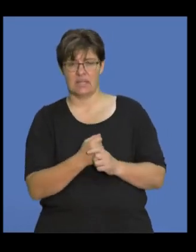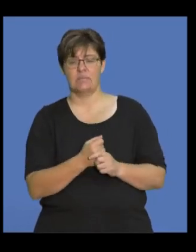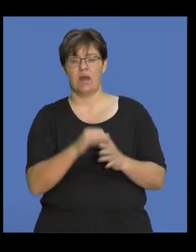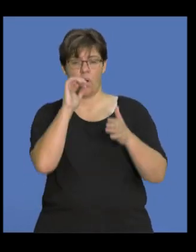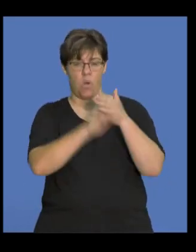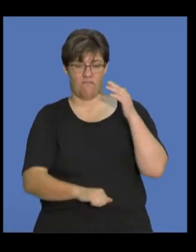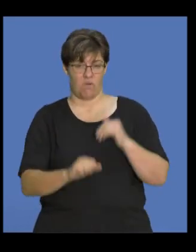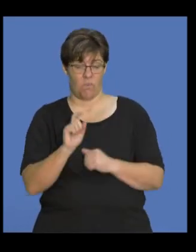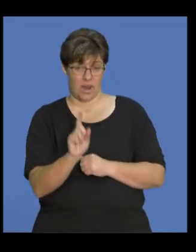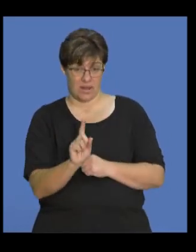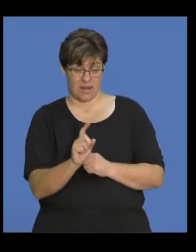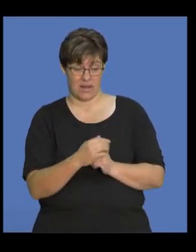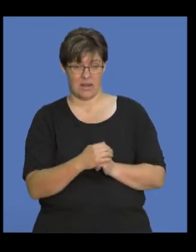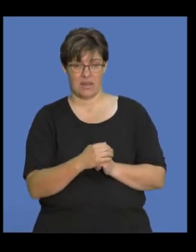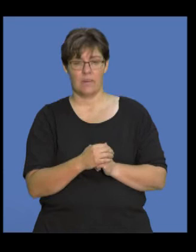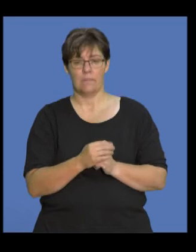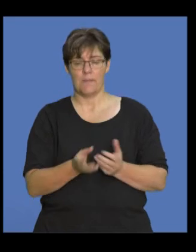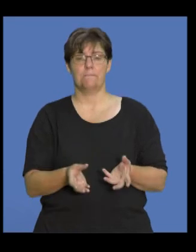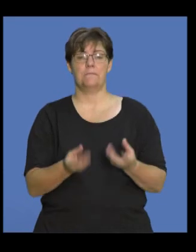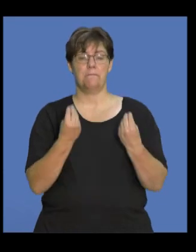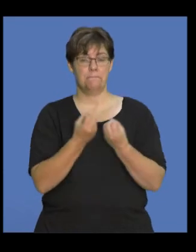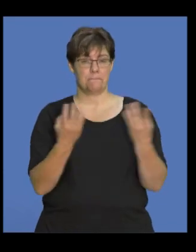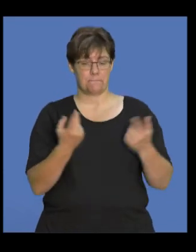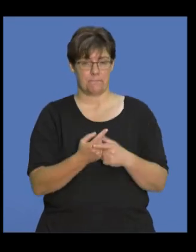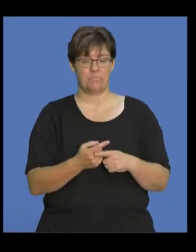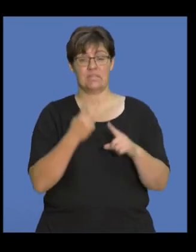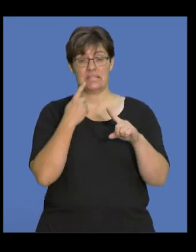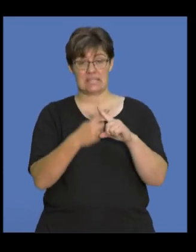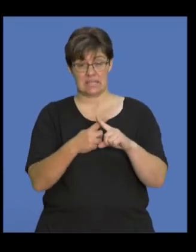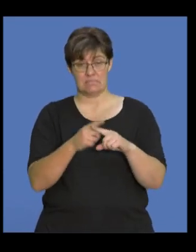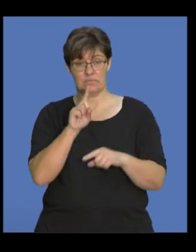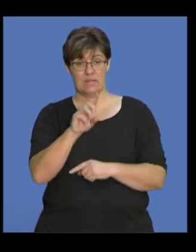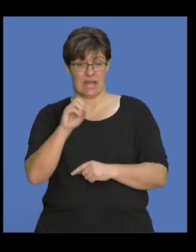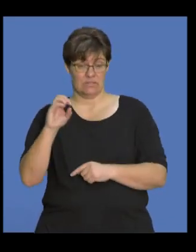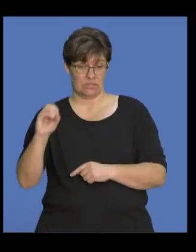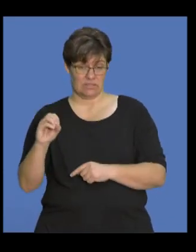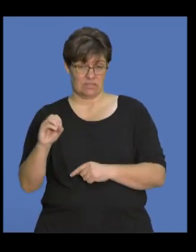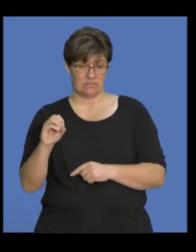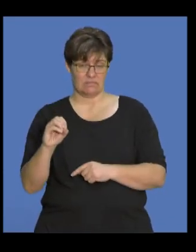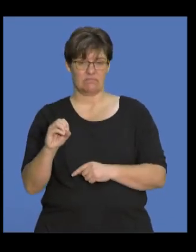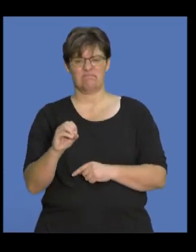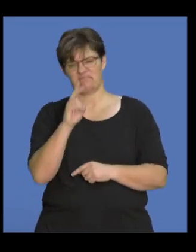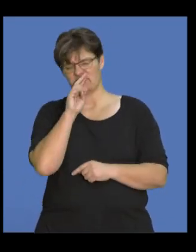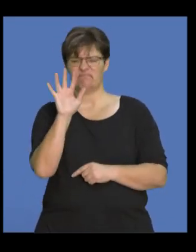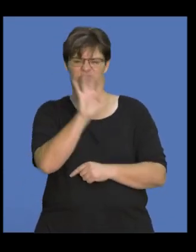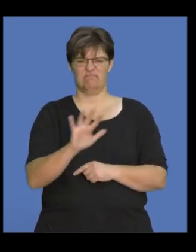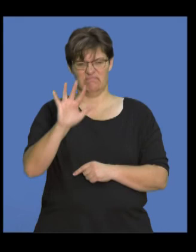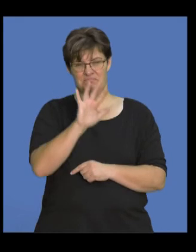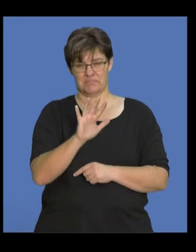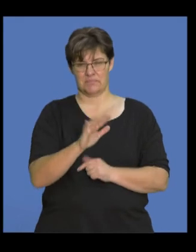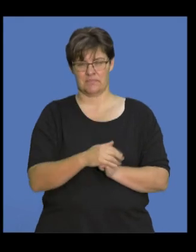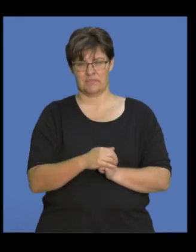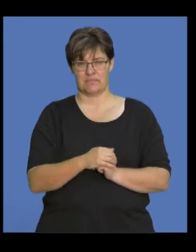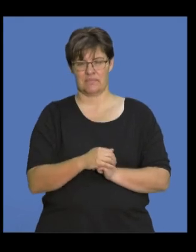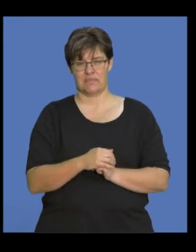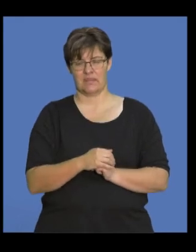1, and then that's what I'm going to get. Then if you multiply this by 100, you see, so roughly it will be